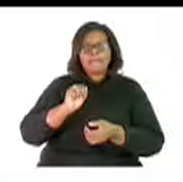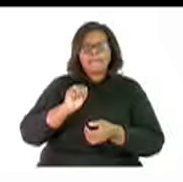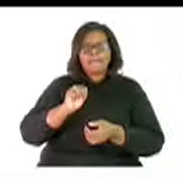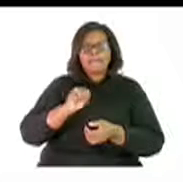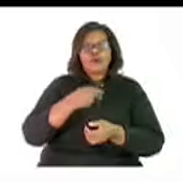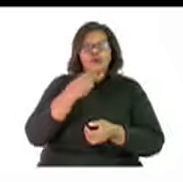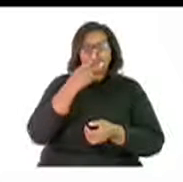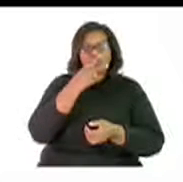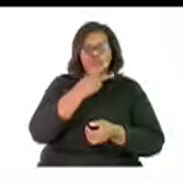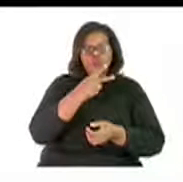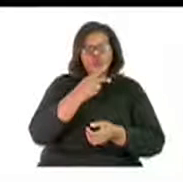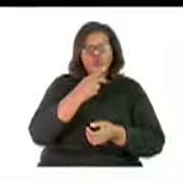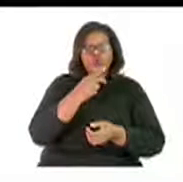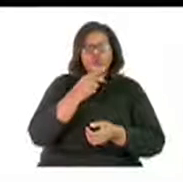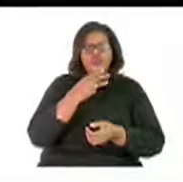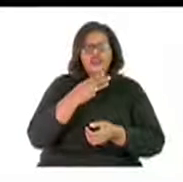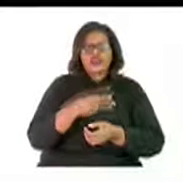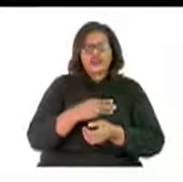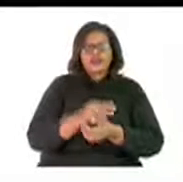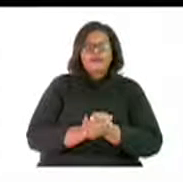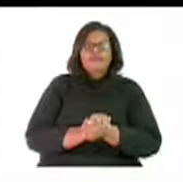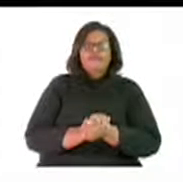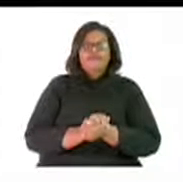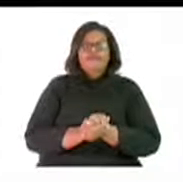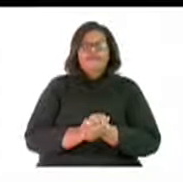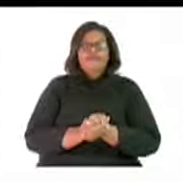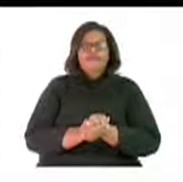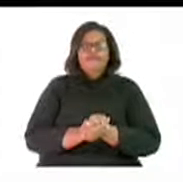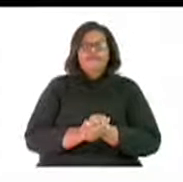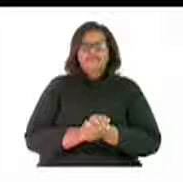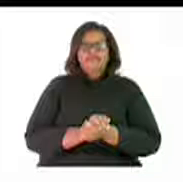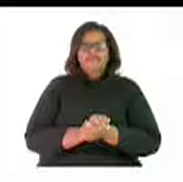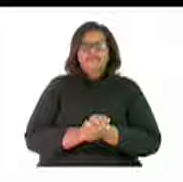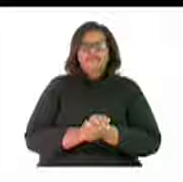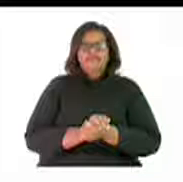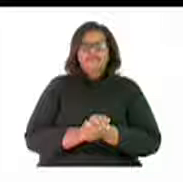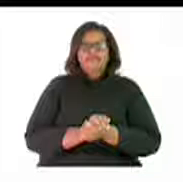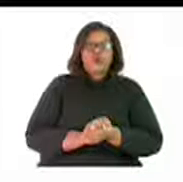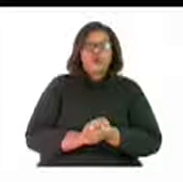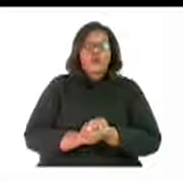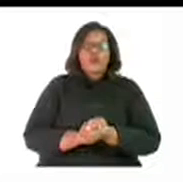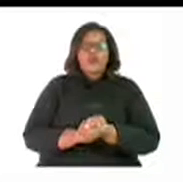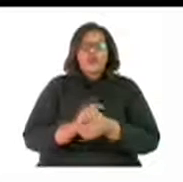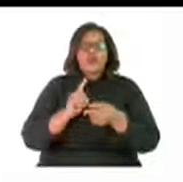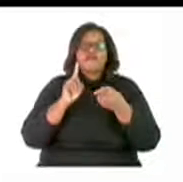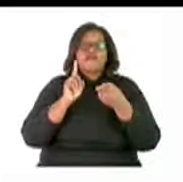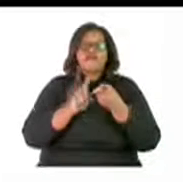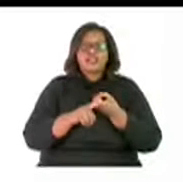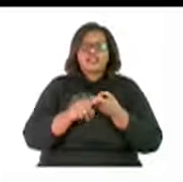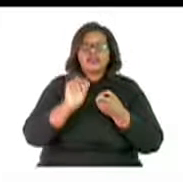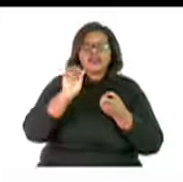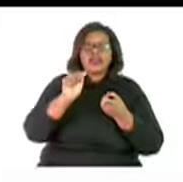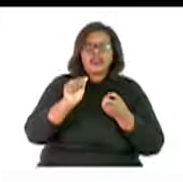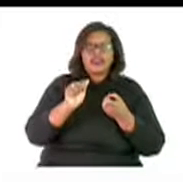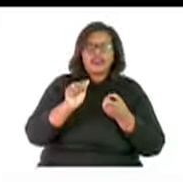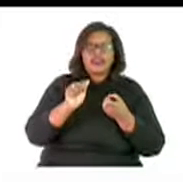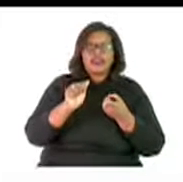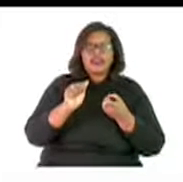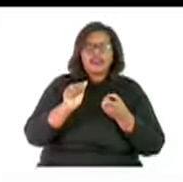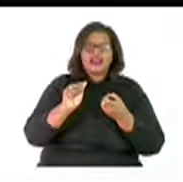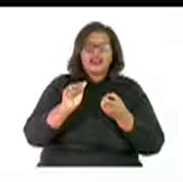2 and 3, but you need to go through A, find the